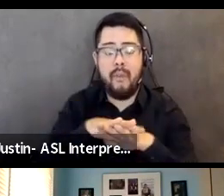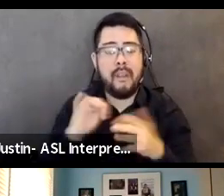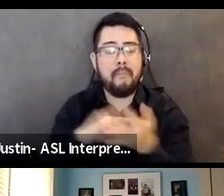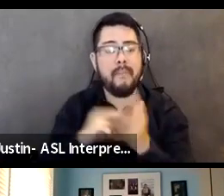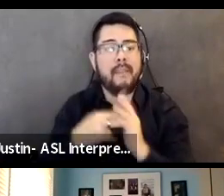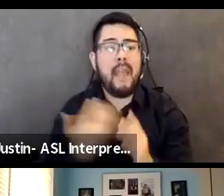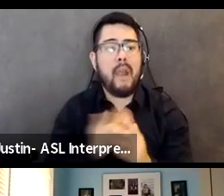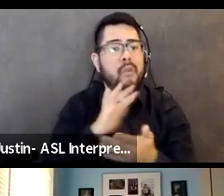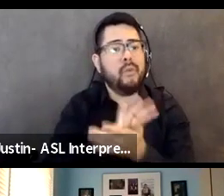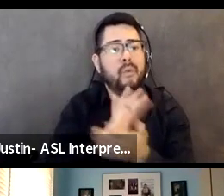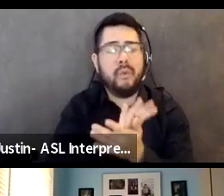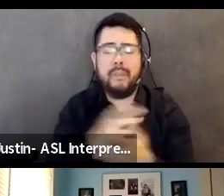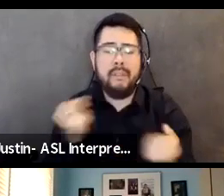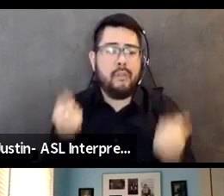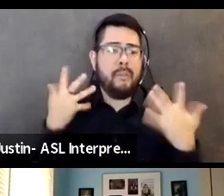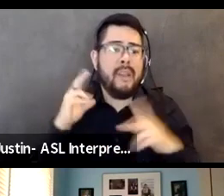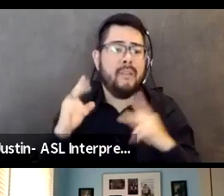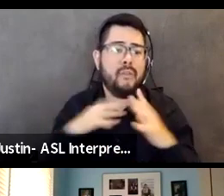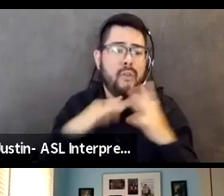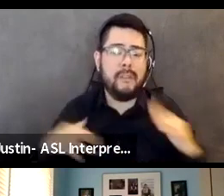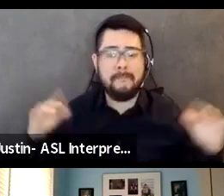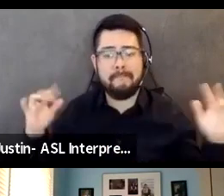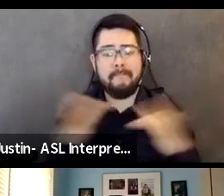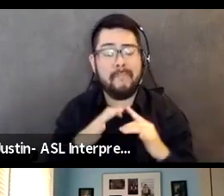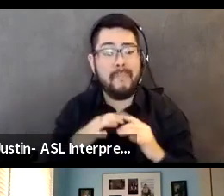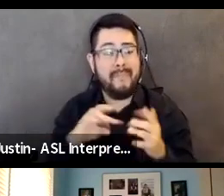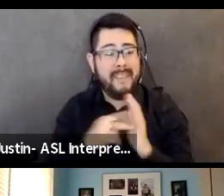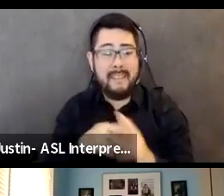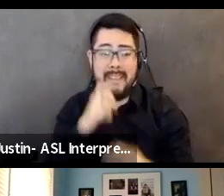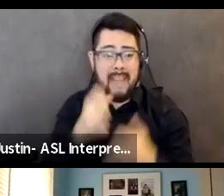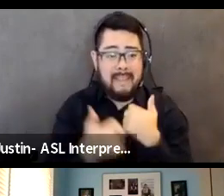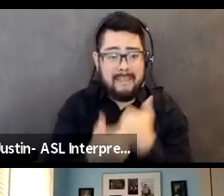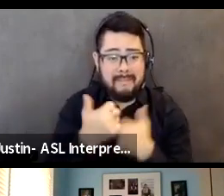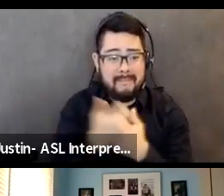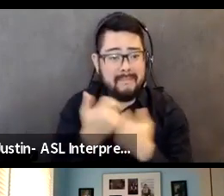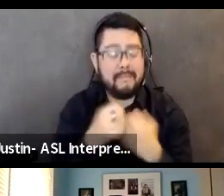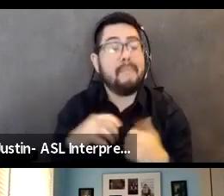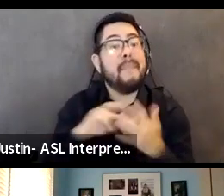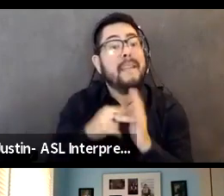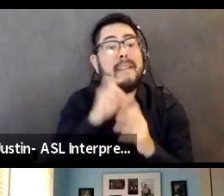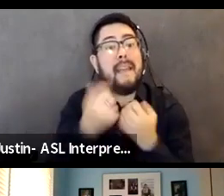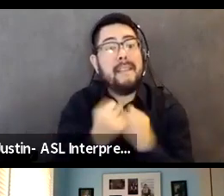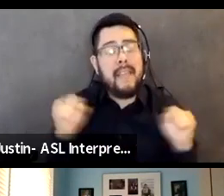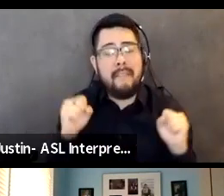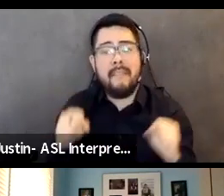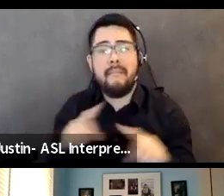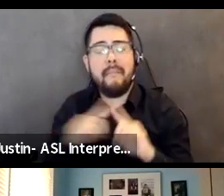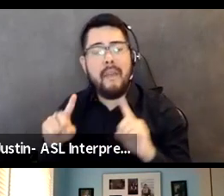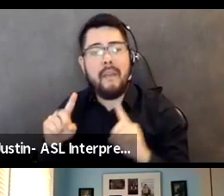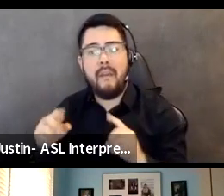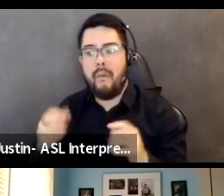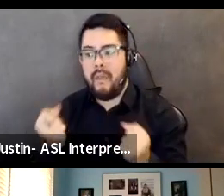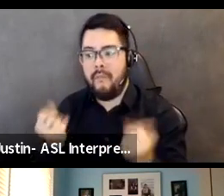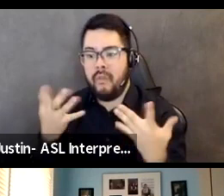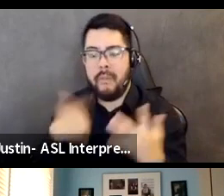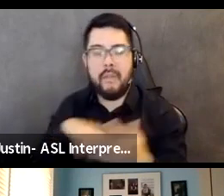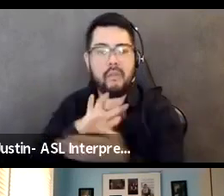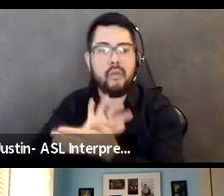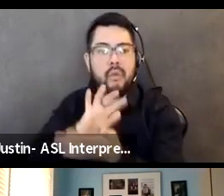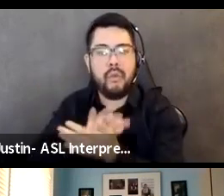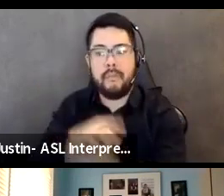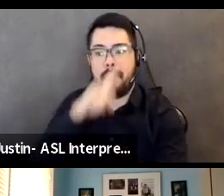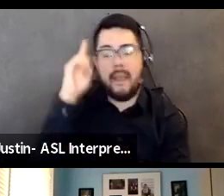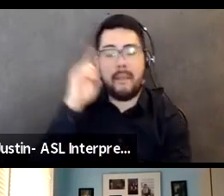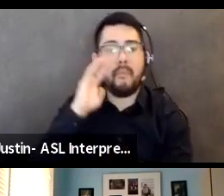too crowded to bring back students in safe conditions without talk of reopening the 50 shuttered schools in our brown and black communities without